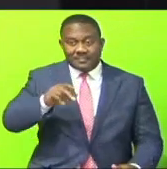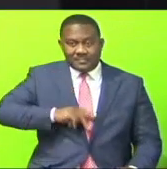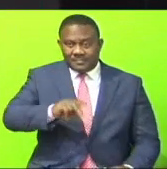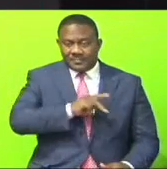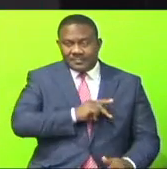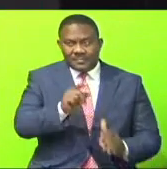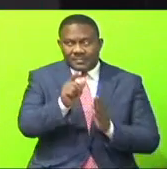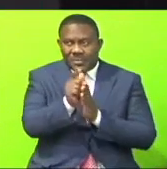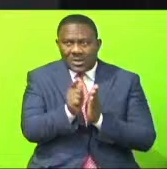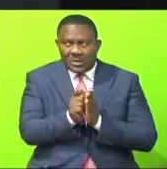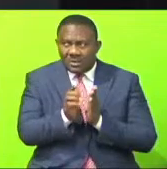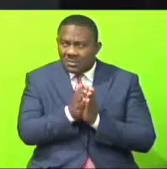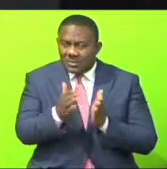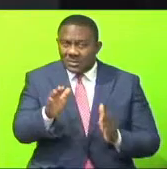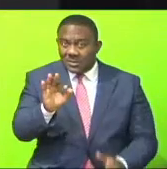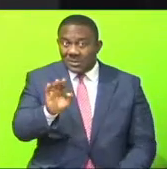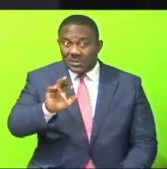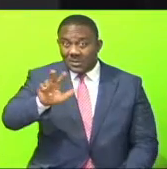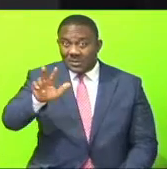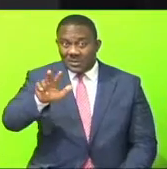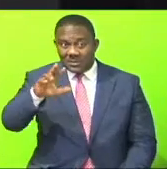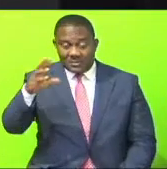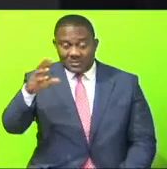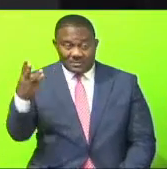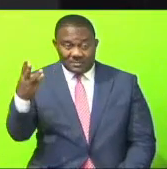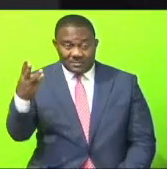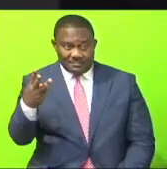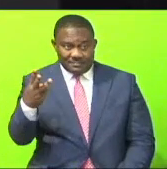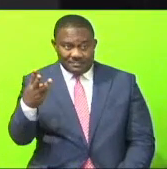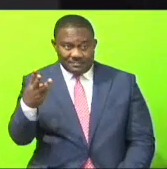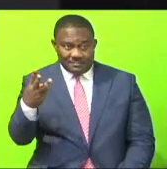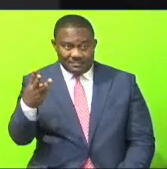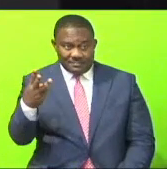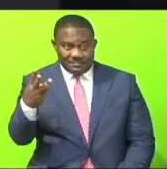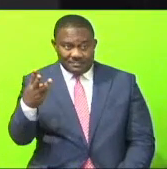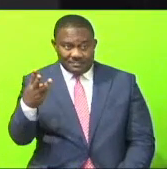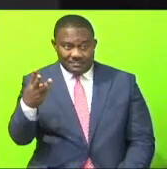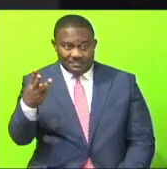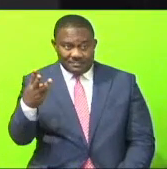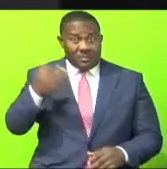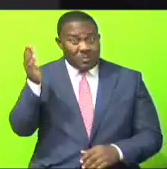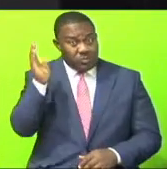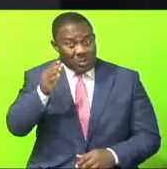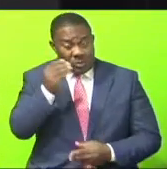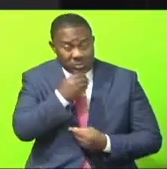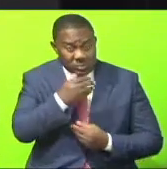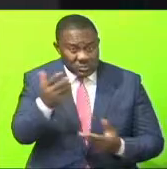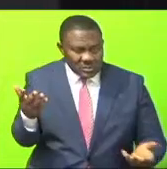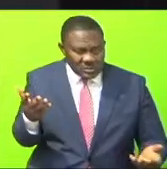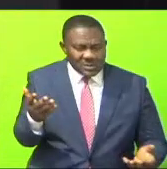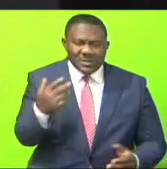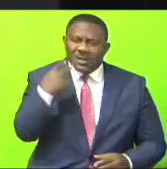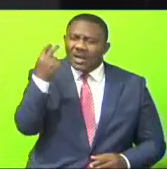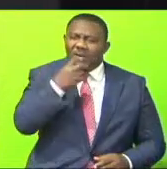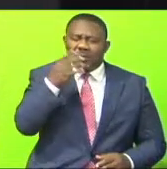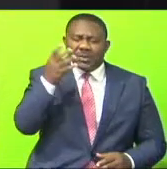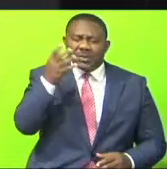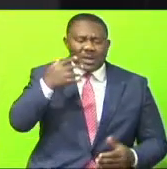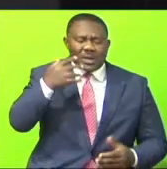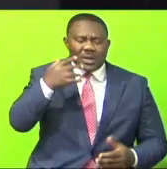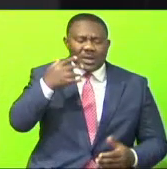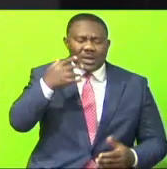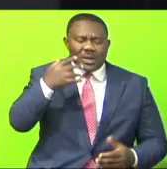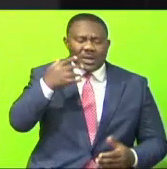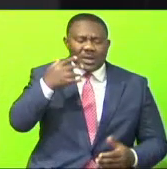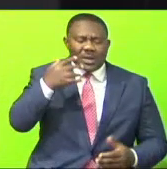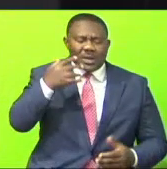a member makes a statement, the Speaker, considering the comments on the statement, including